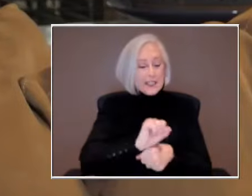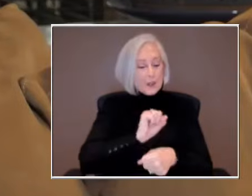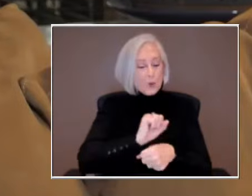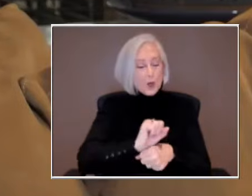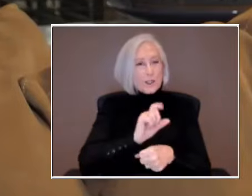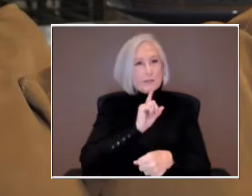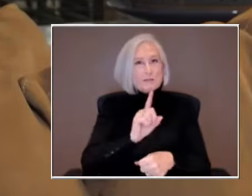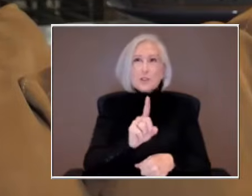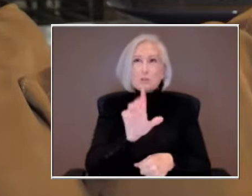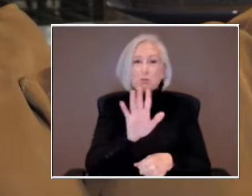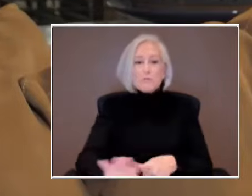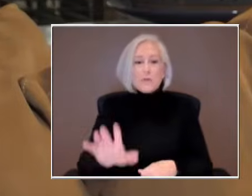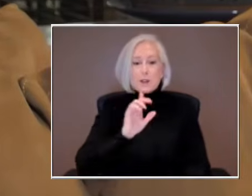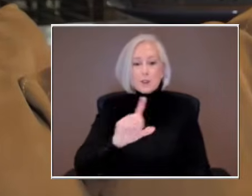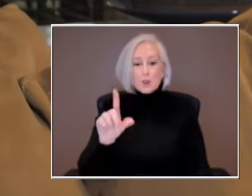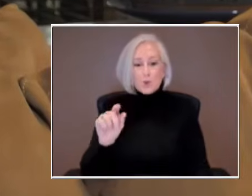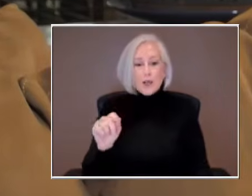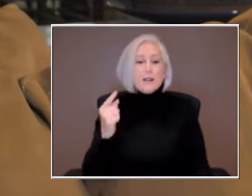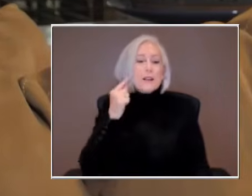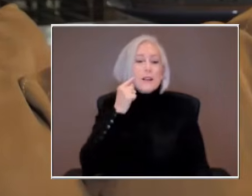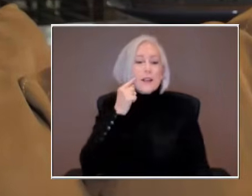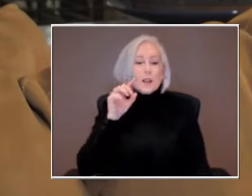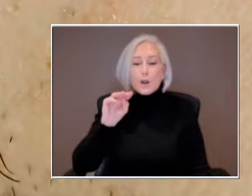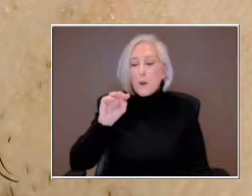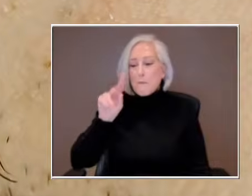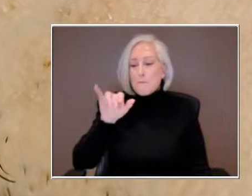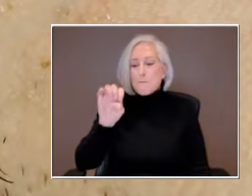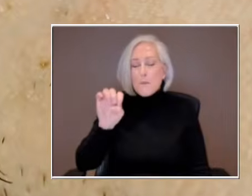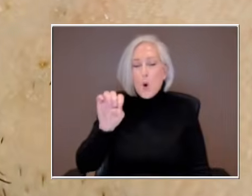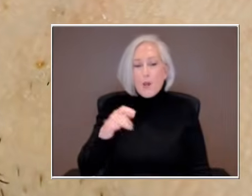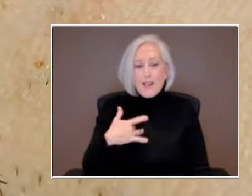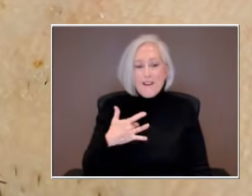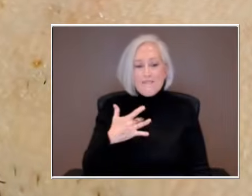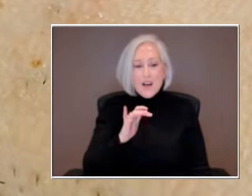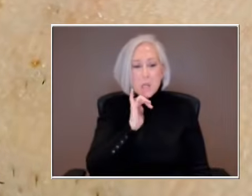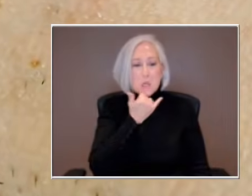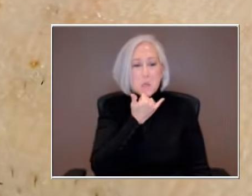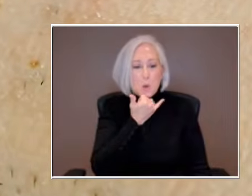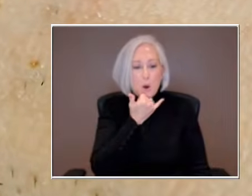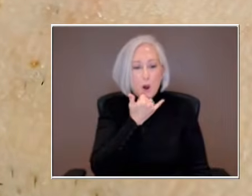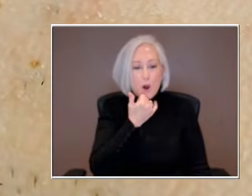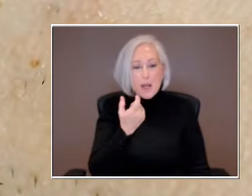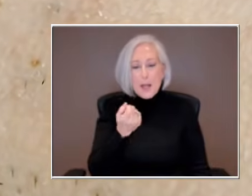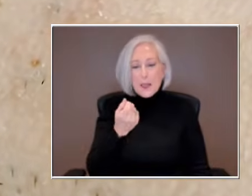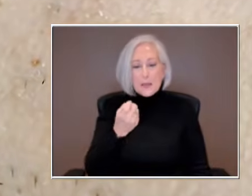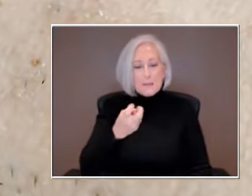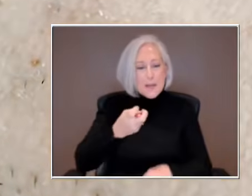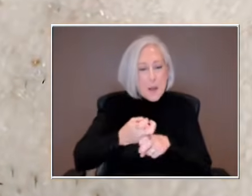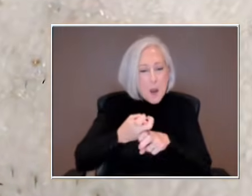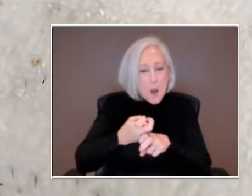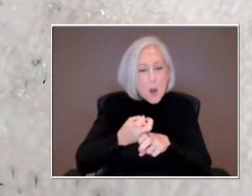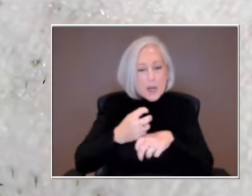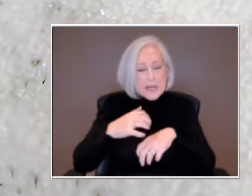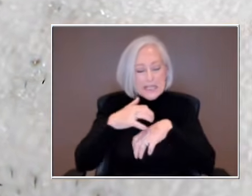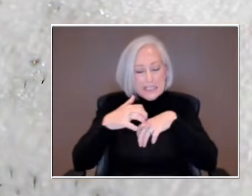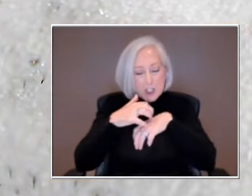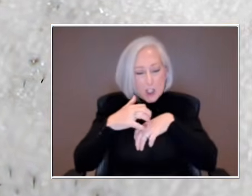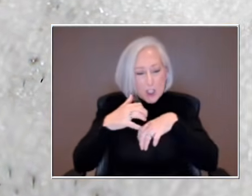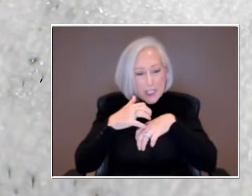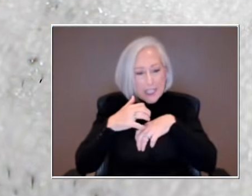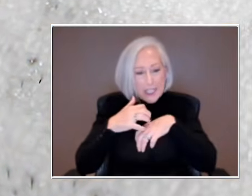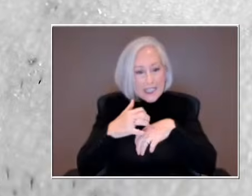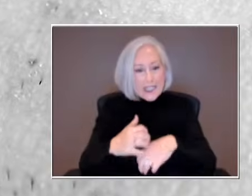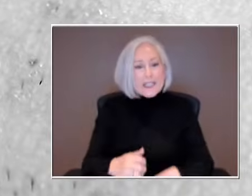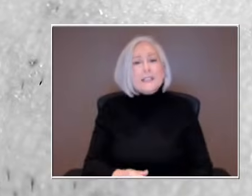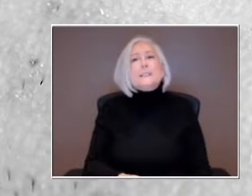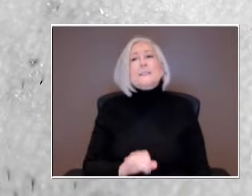mole that was right here, and it just kind of felt wrong. It was kind of, hard and kind of itchy. Like they tell you now, like, obviously pretty well versed in this stuff, like